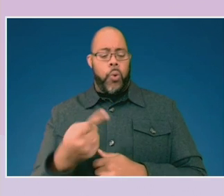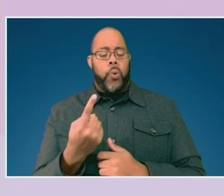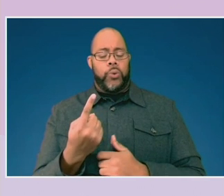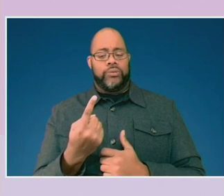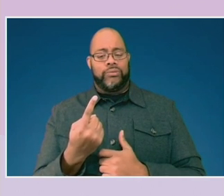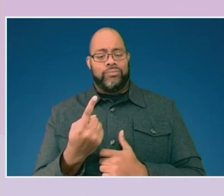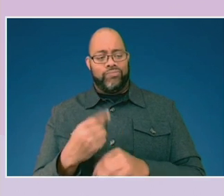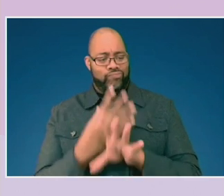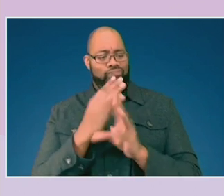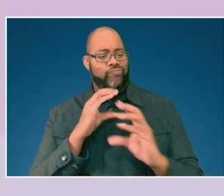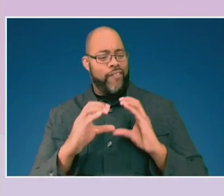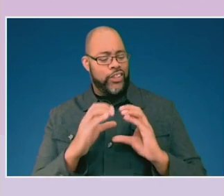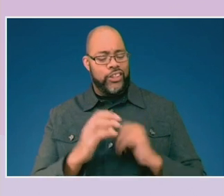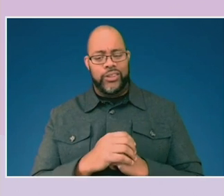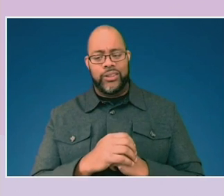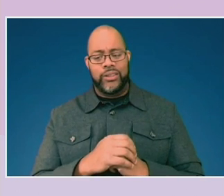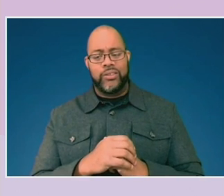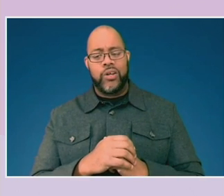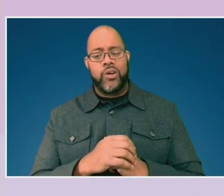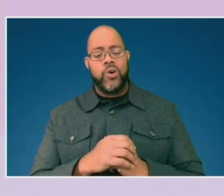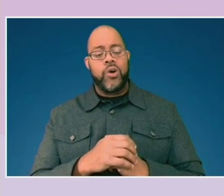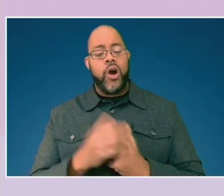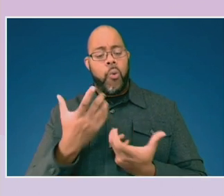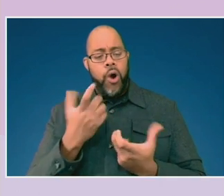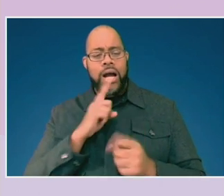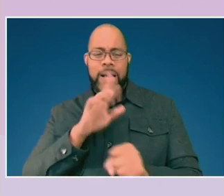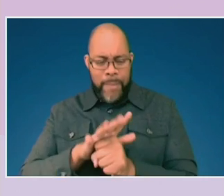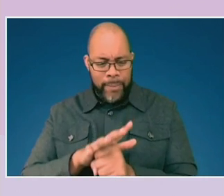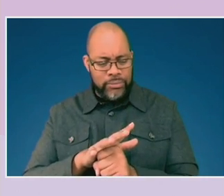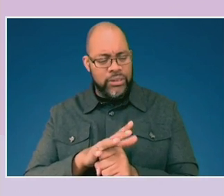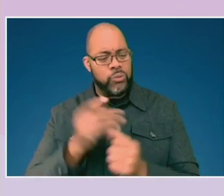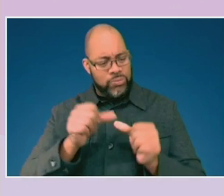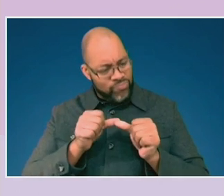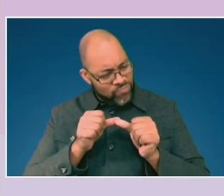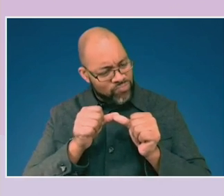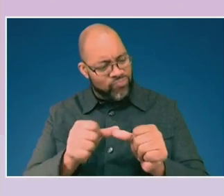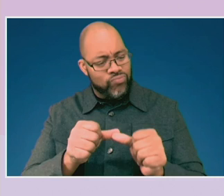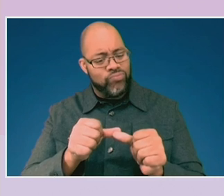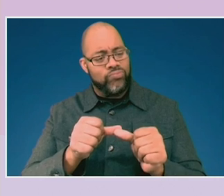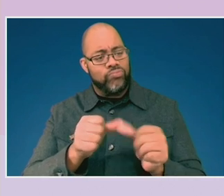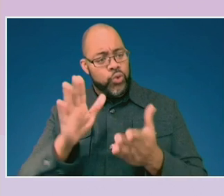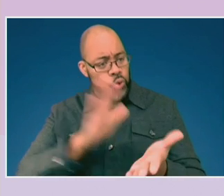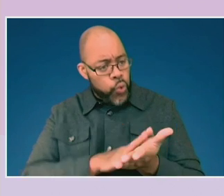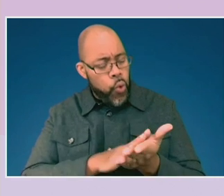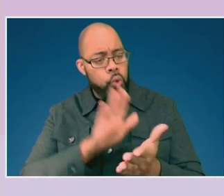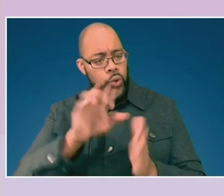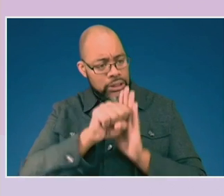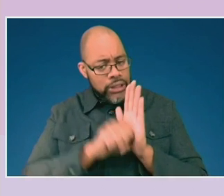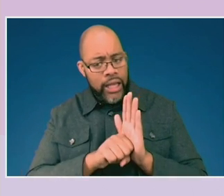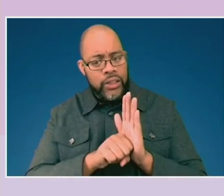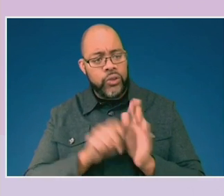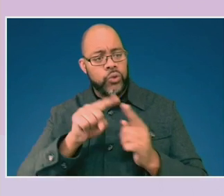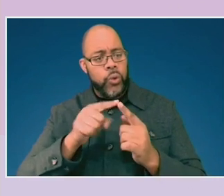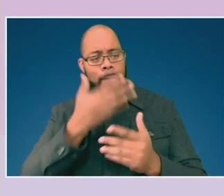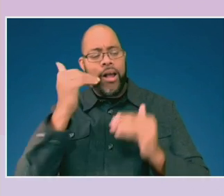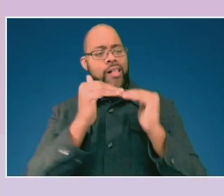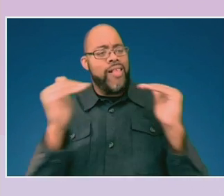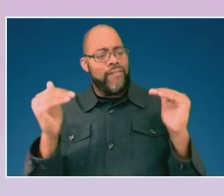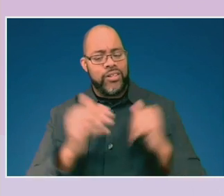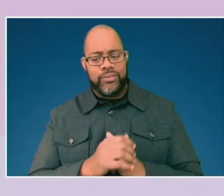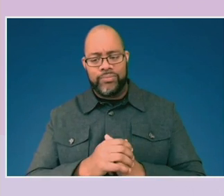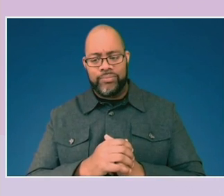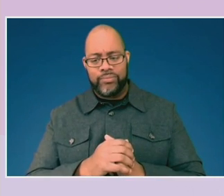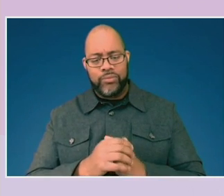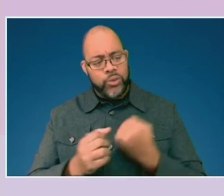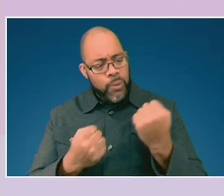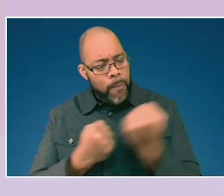virtual conversation. It's one of those commitments that will take your schools and your state to a greater level of